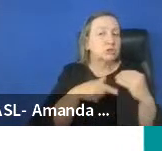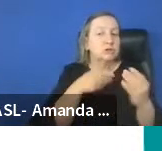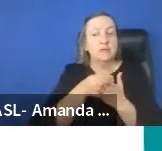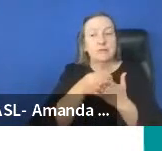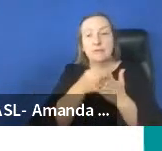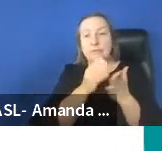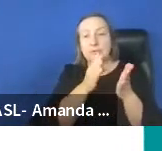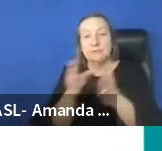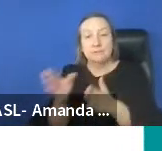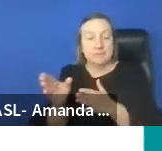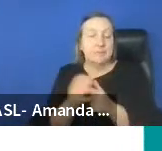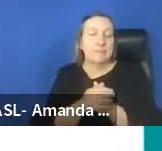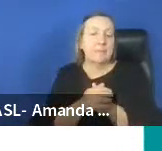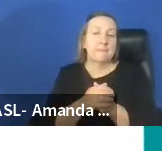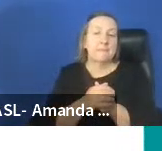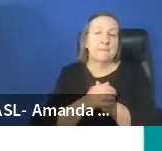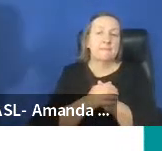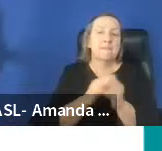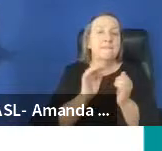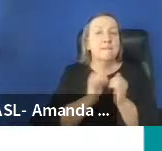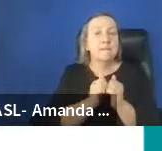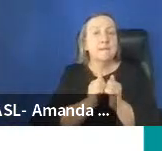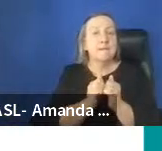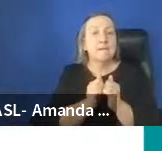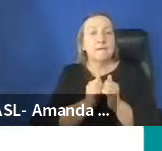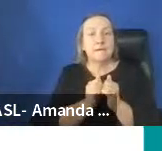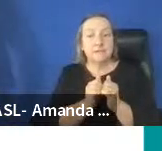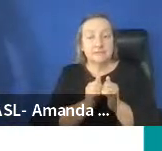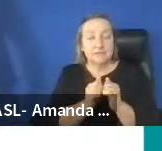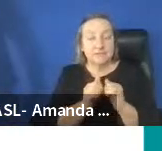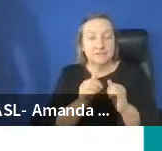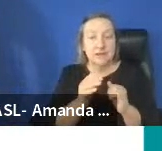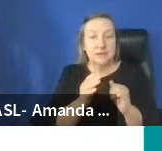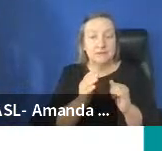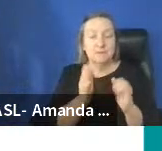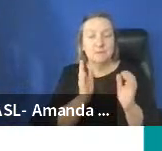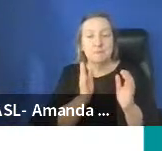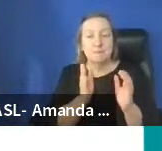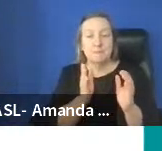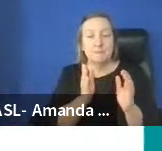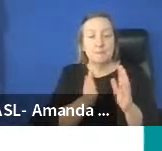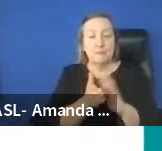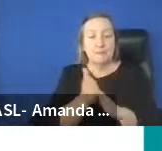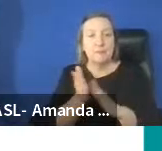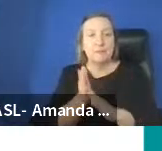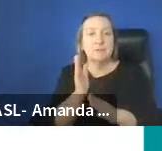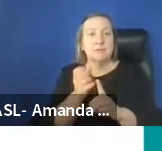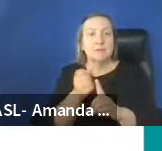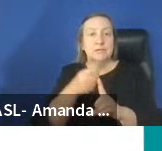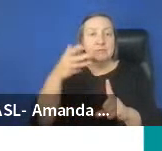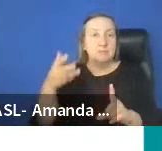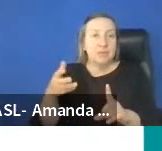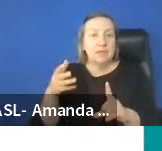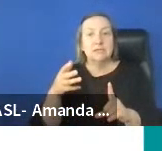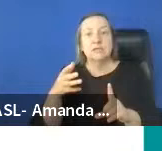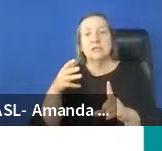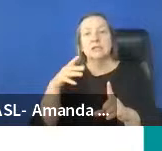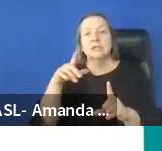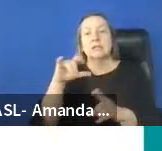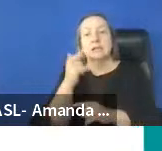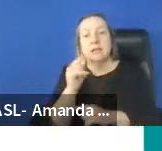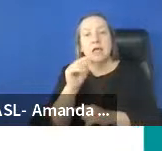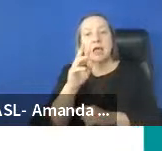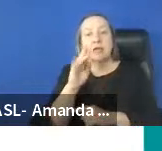plan, how the operations of expanded light rail will be